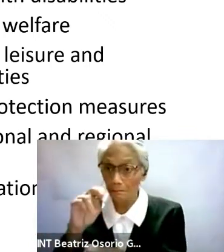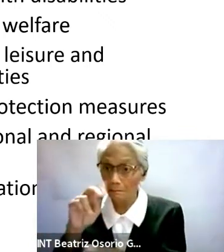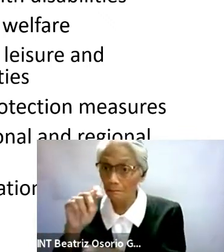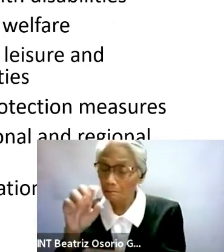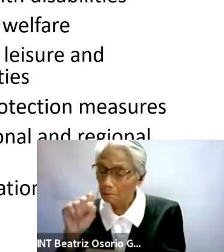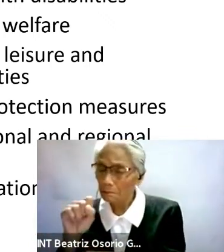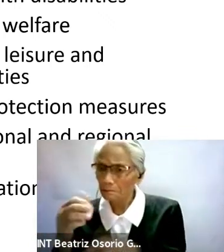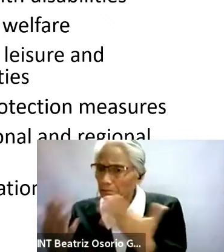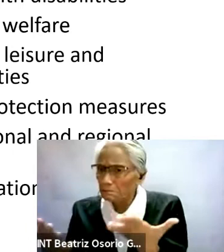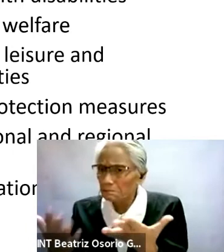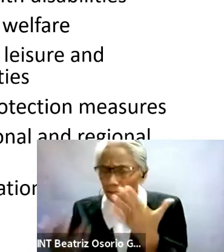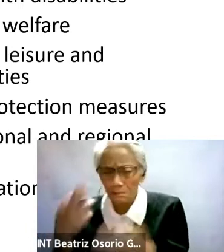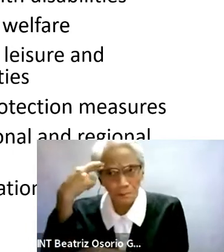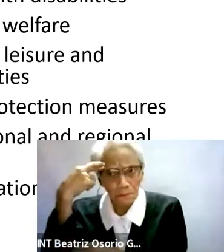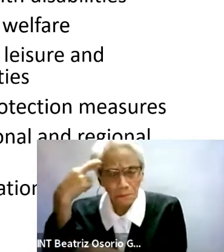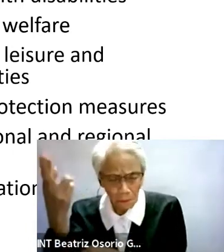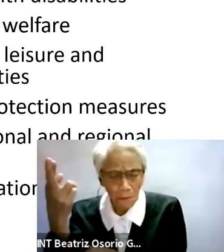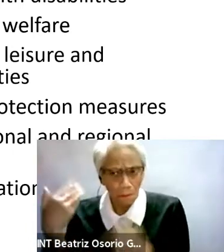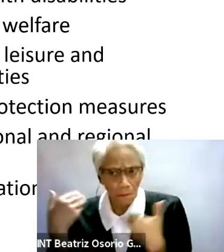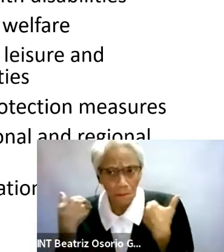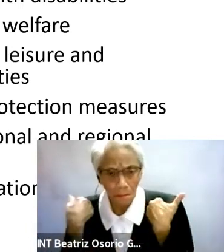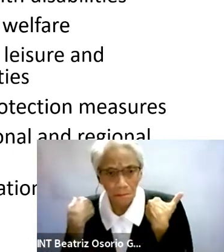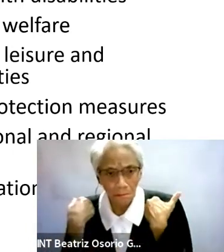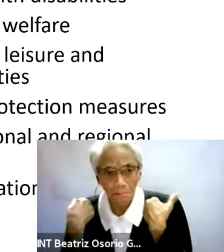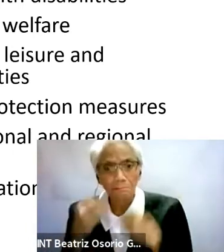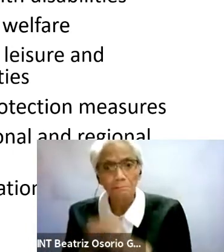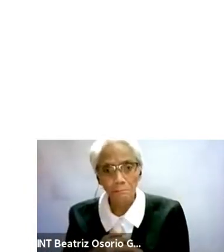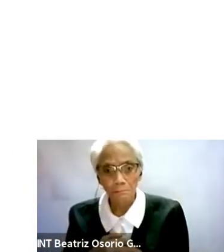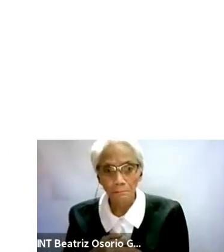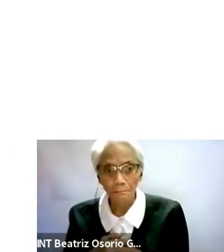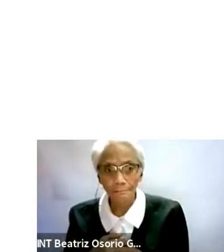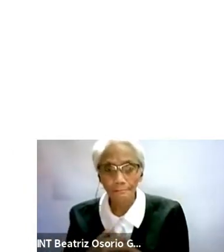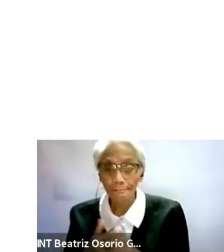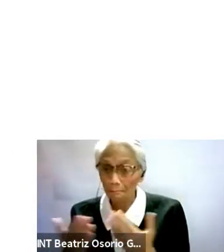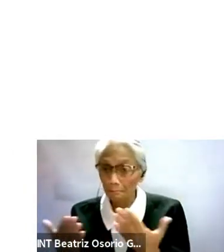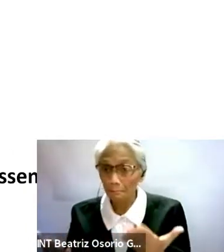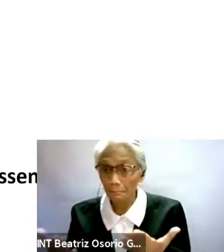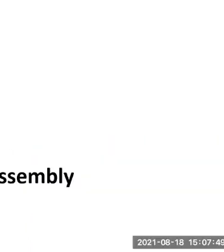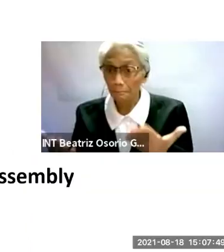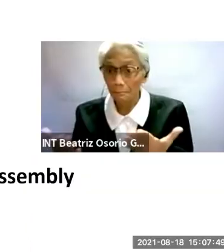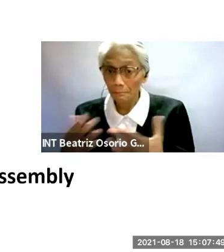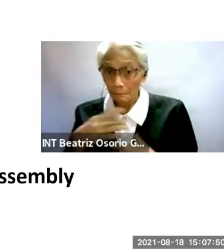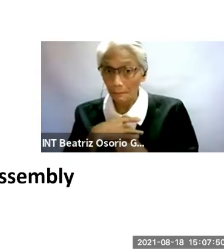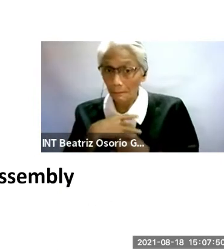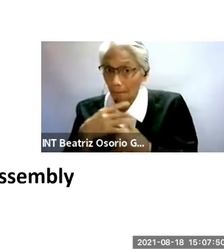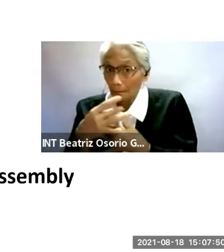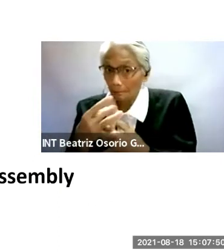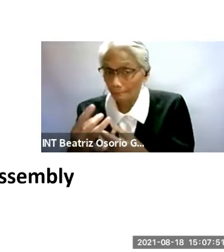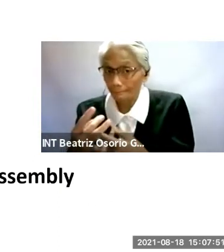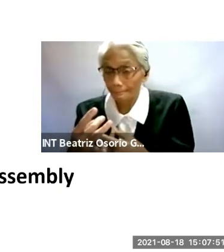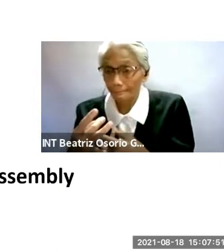will realize that it's all in there. Next slide. Best interests of the child,